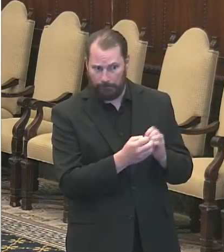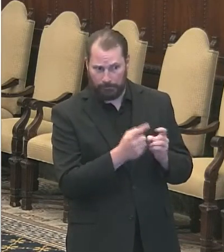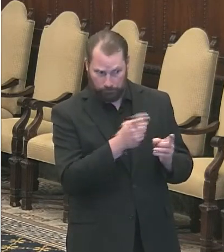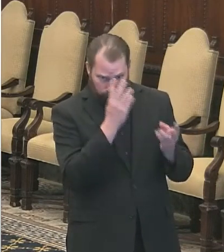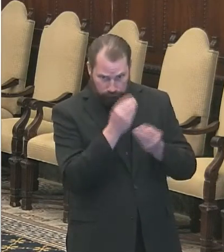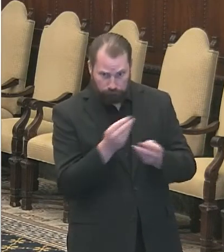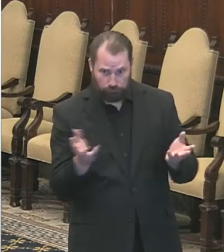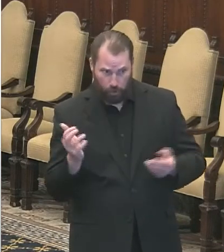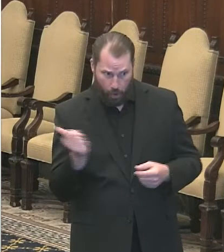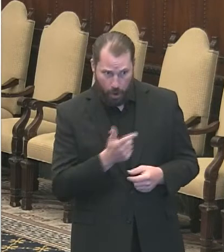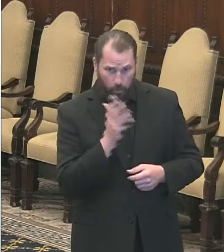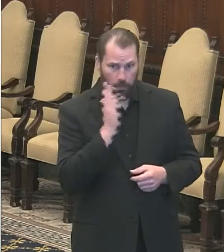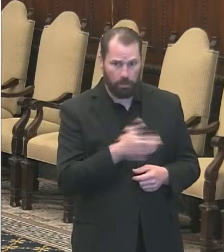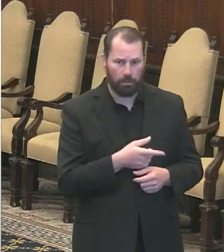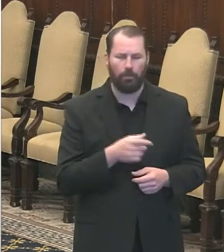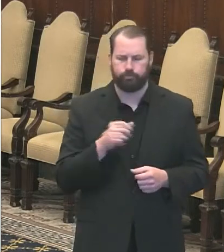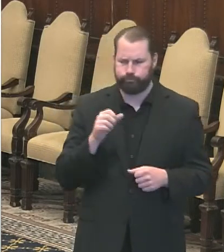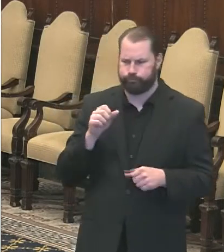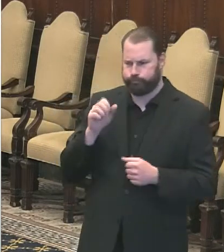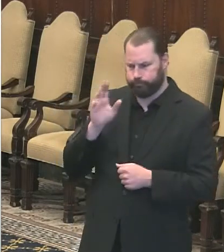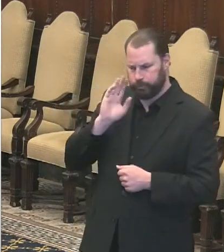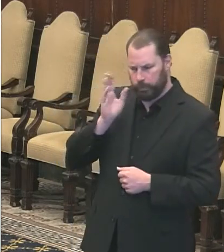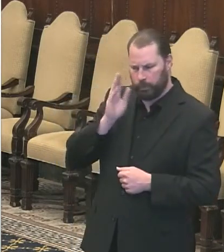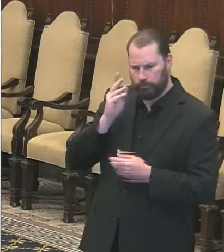Sure. Yes. Thanks. I'd be happy to.